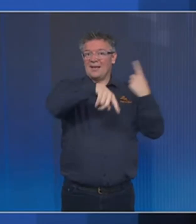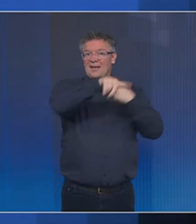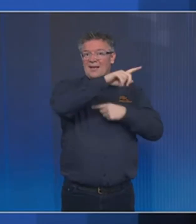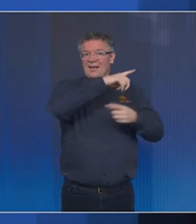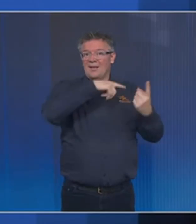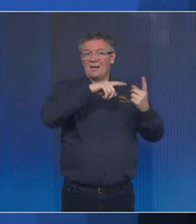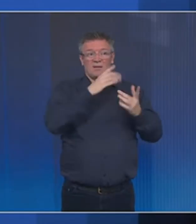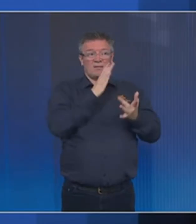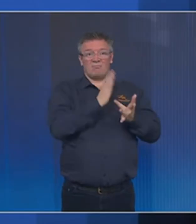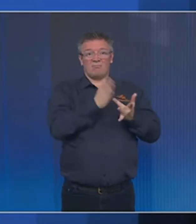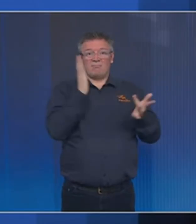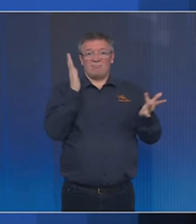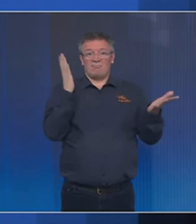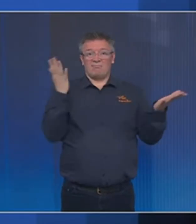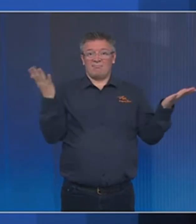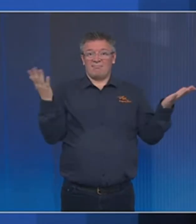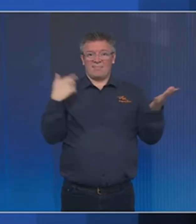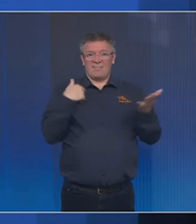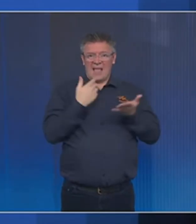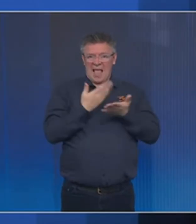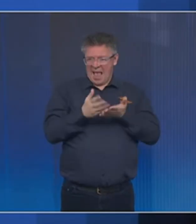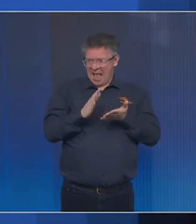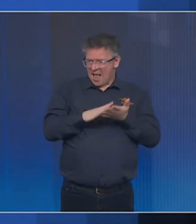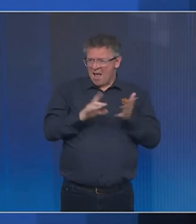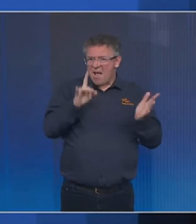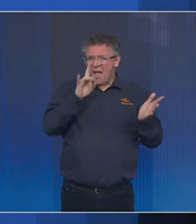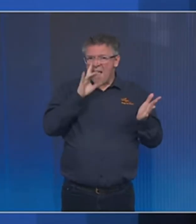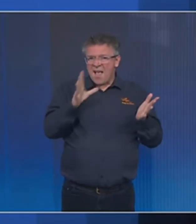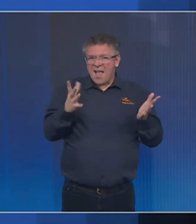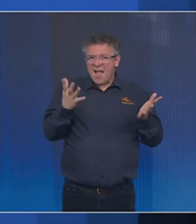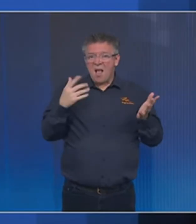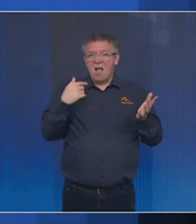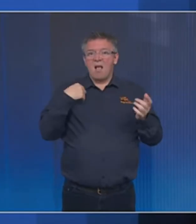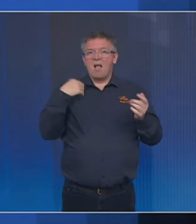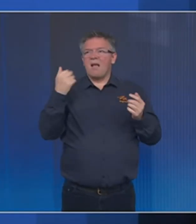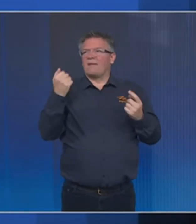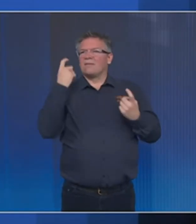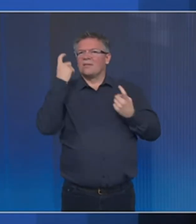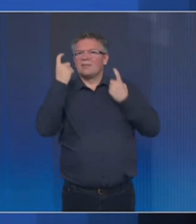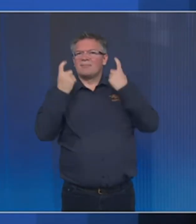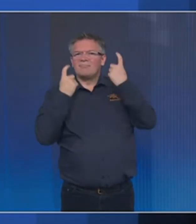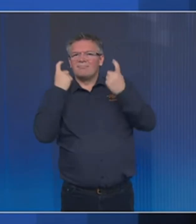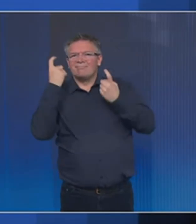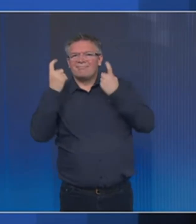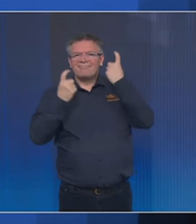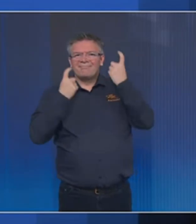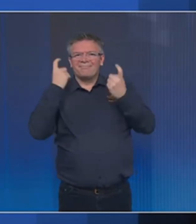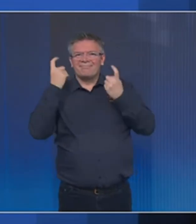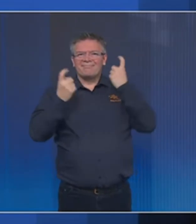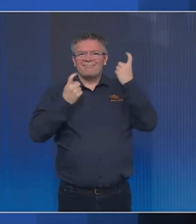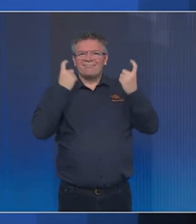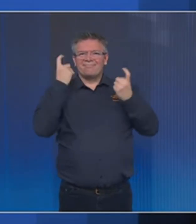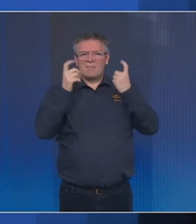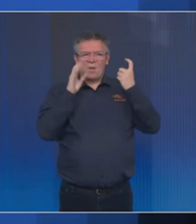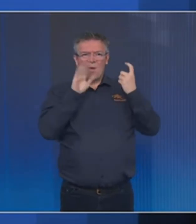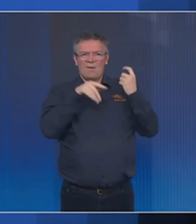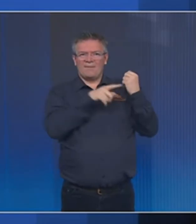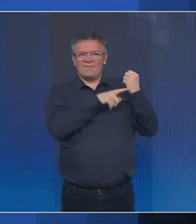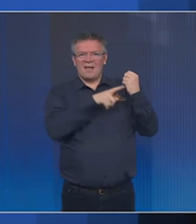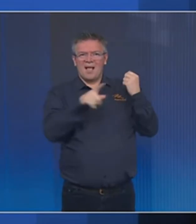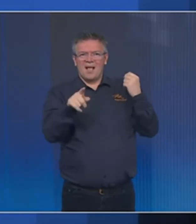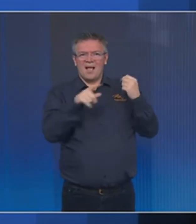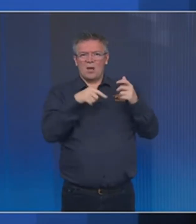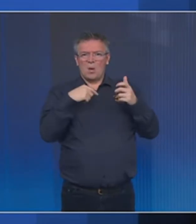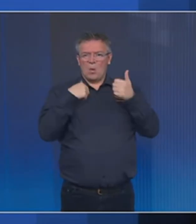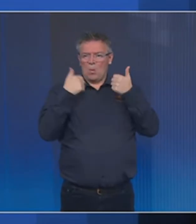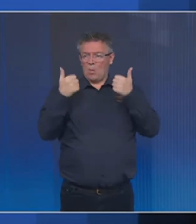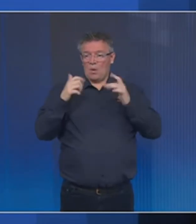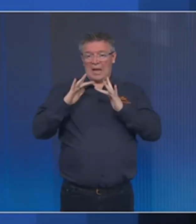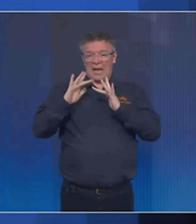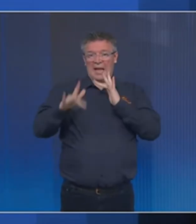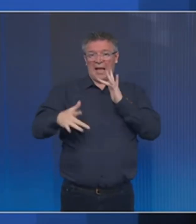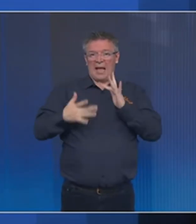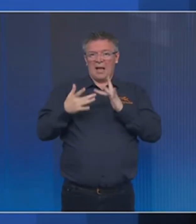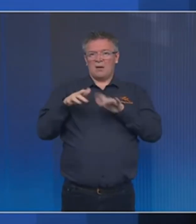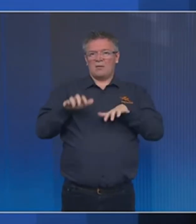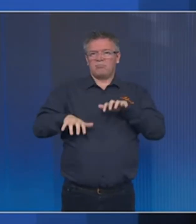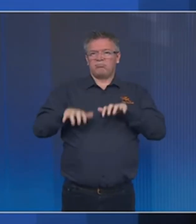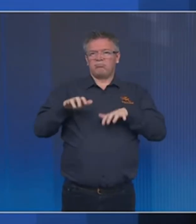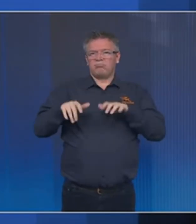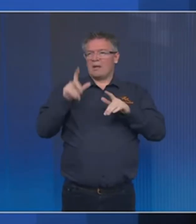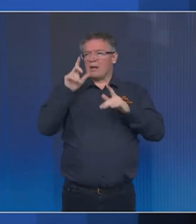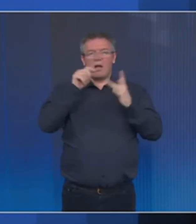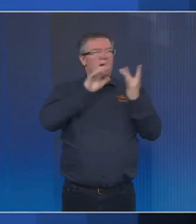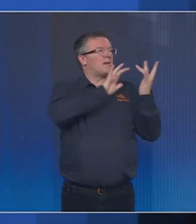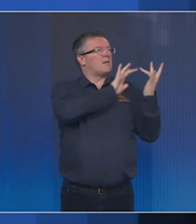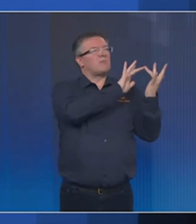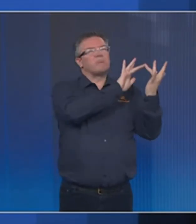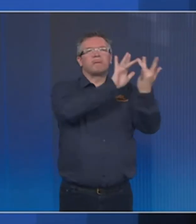just a really curious kid, and I kind of realized, well, I have free internet and I got good stalker skills. So why not I start